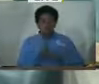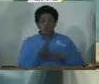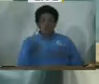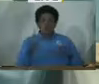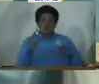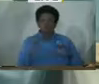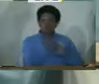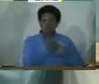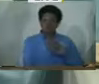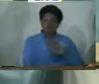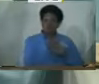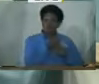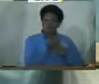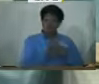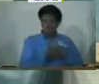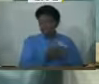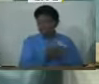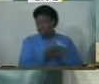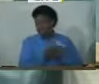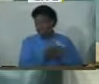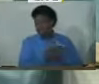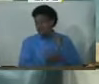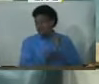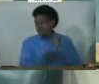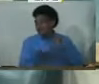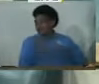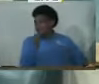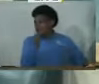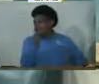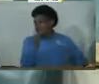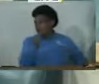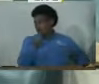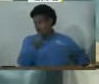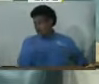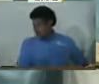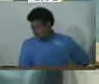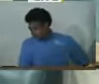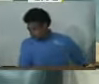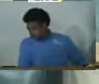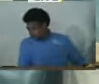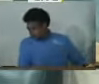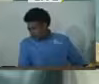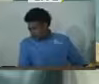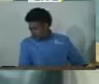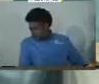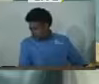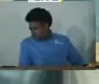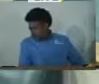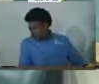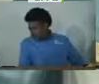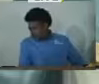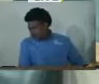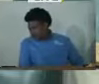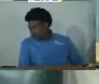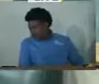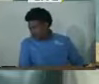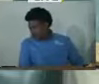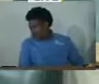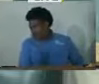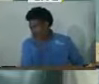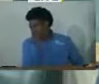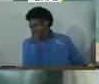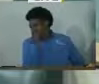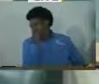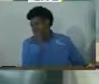legal, and then we have acted. I have never used process as